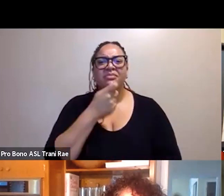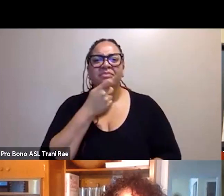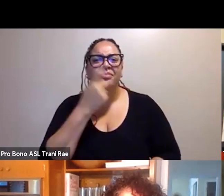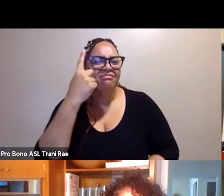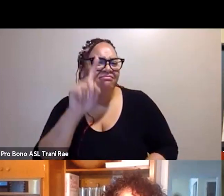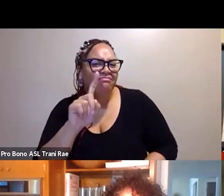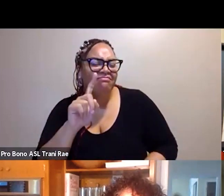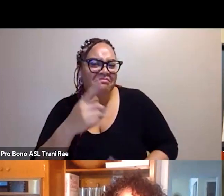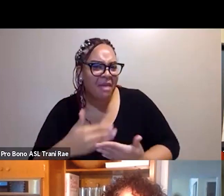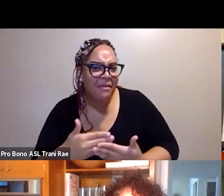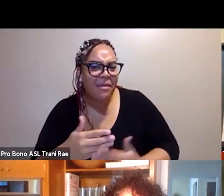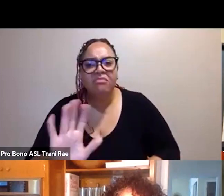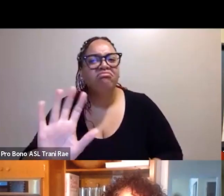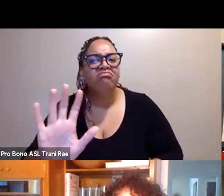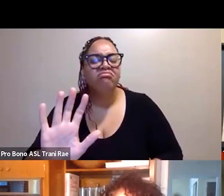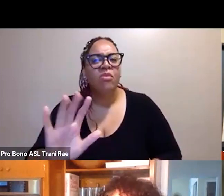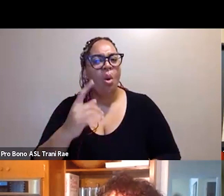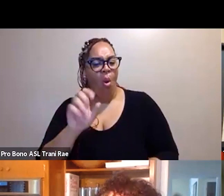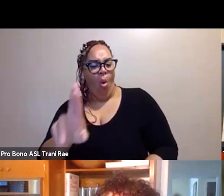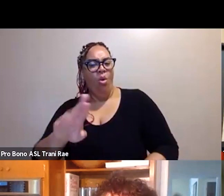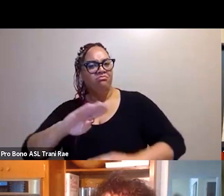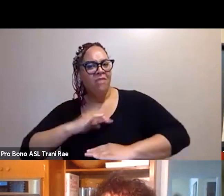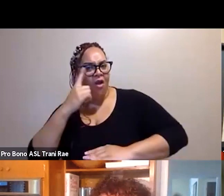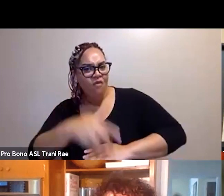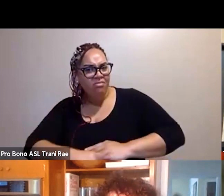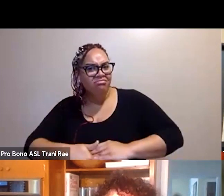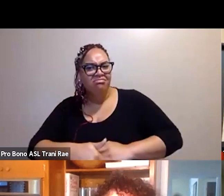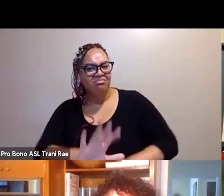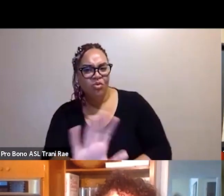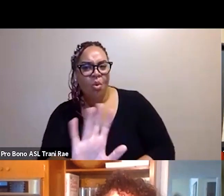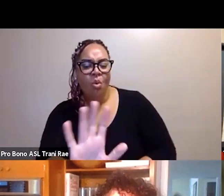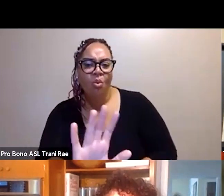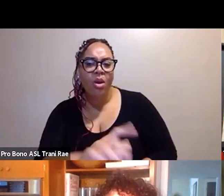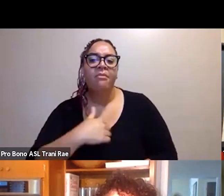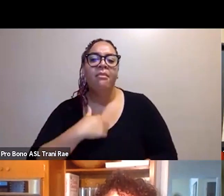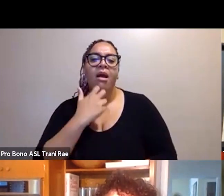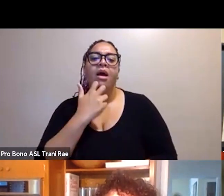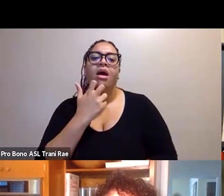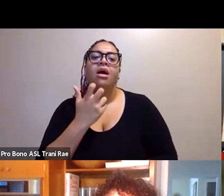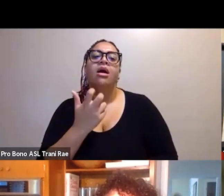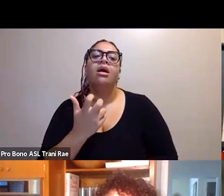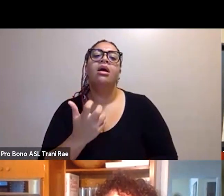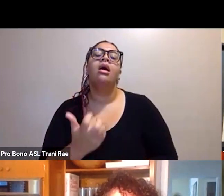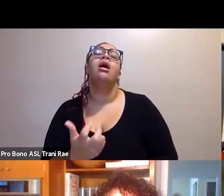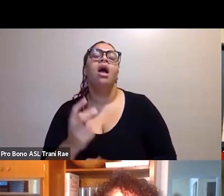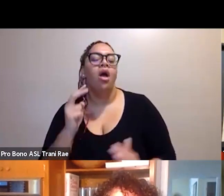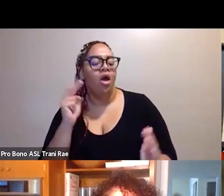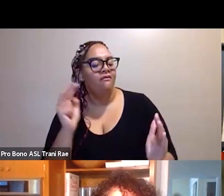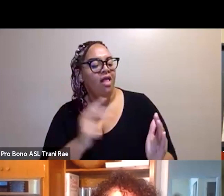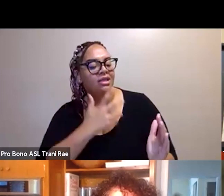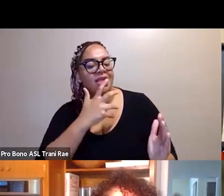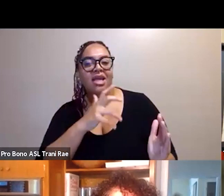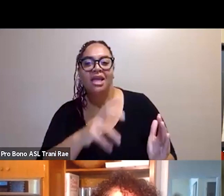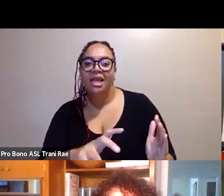nourishment for the belly. My open mouth gleams like a mirror, reflecting the heat that